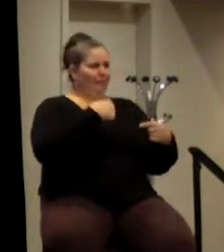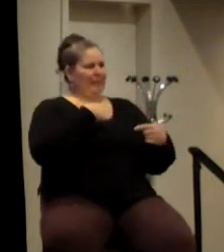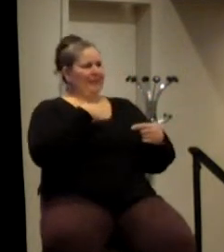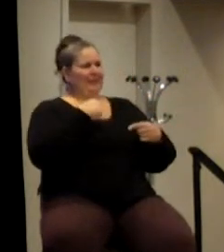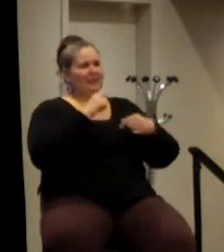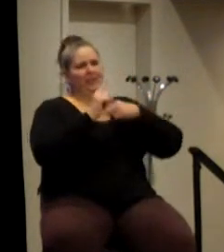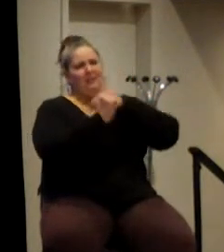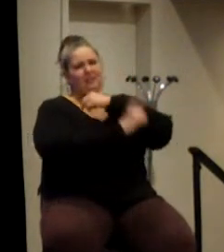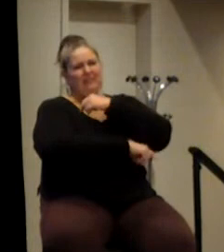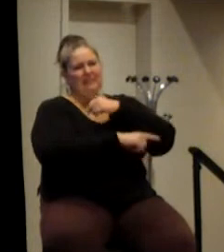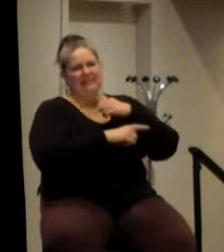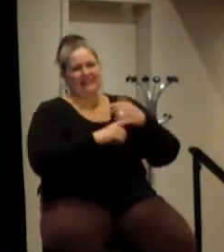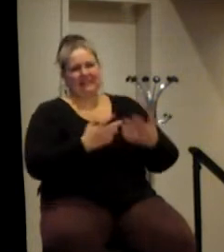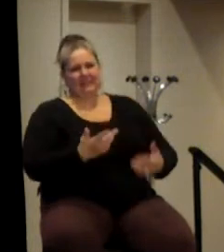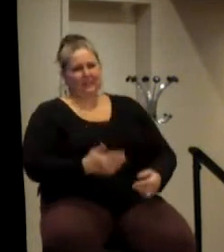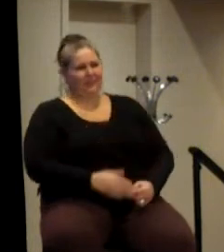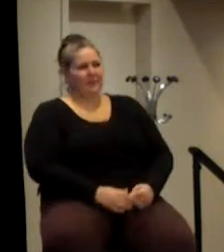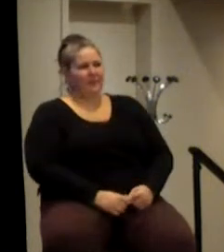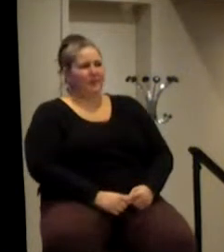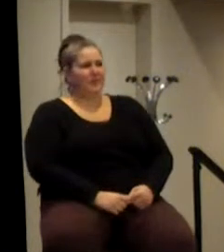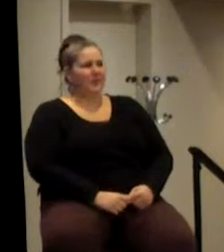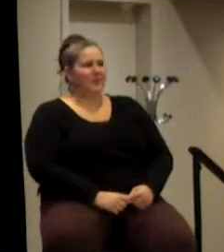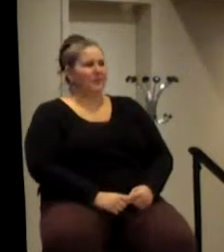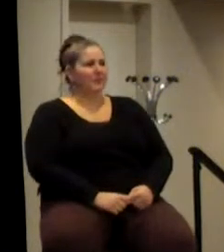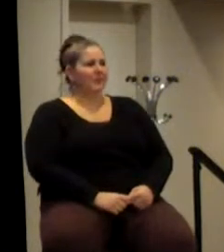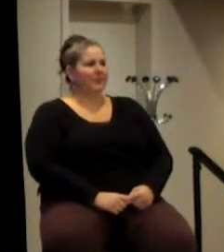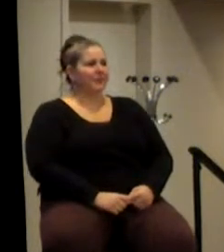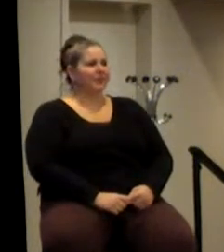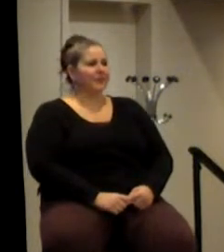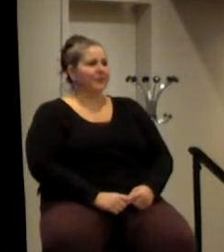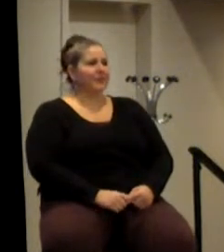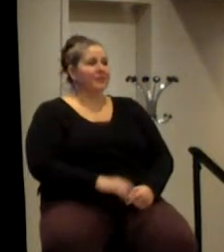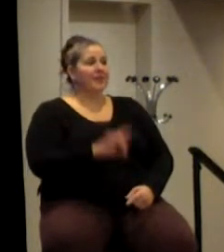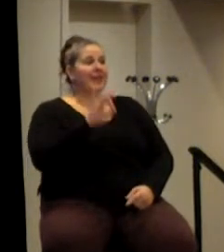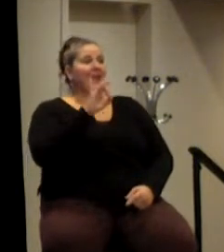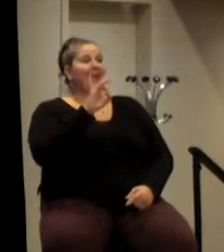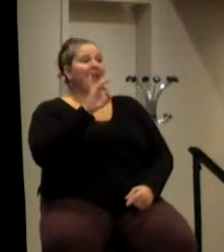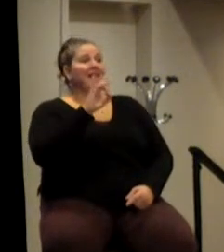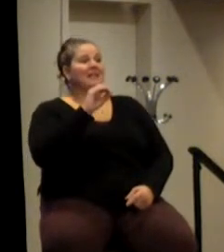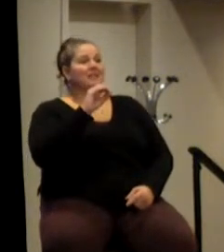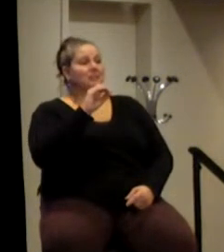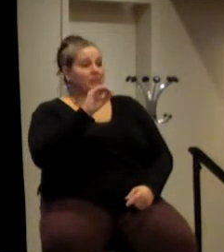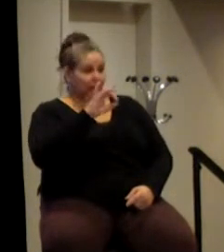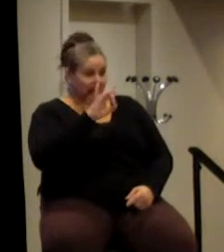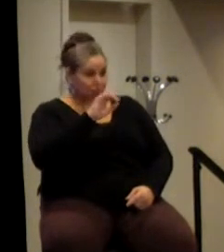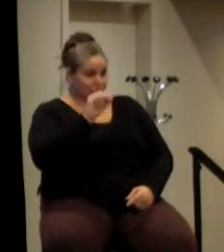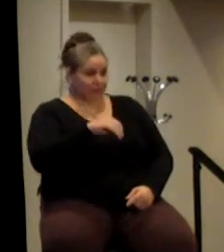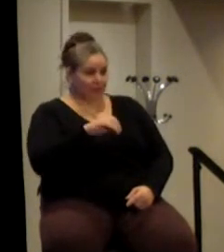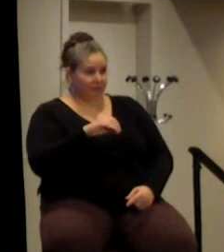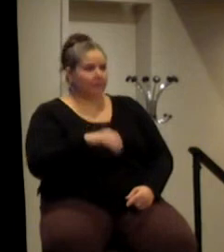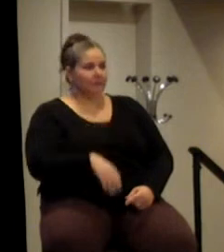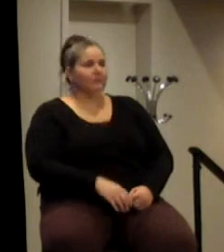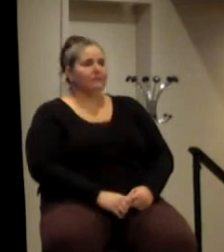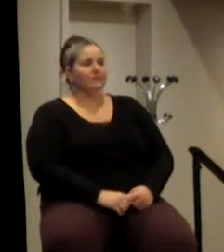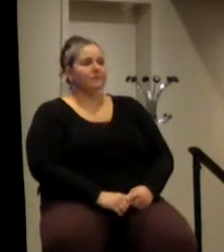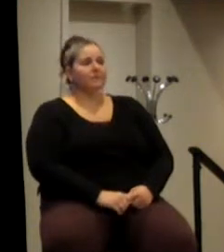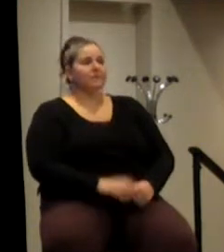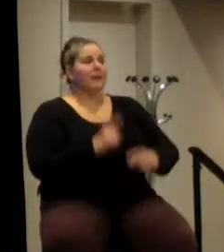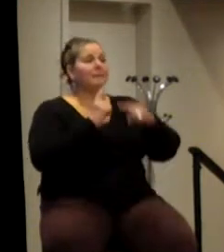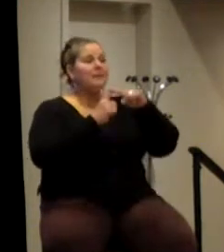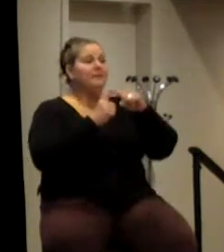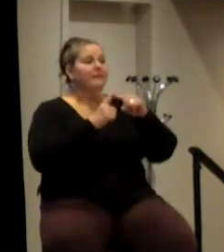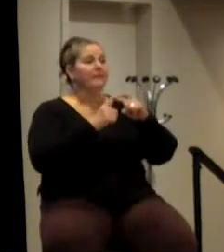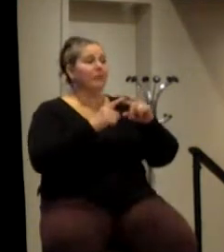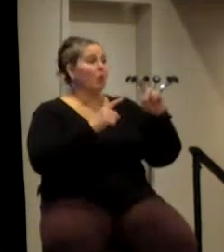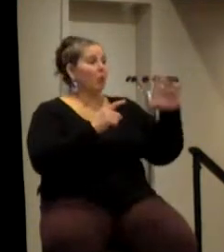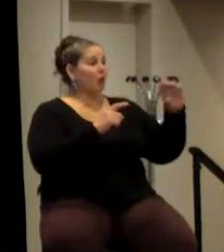was 8% and you had 100 cases, that's different. So I